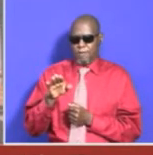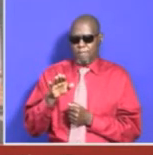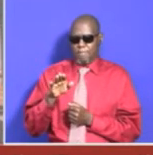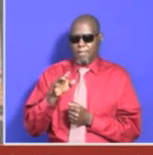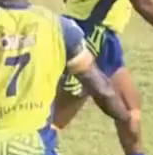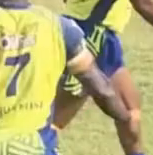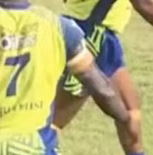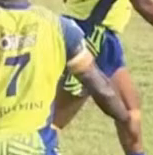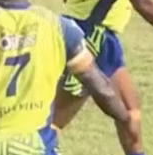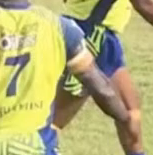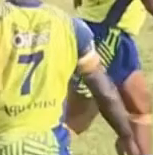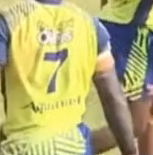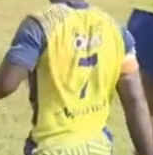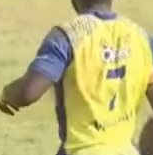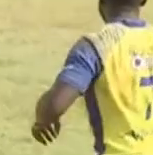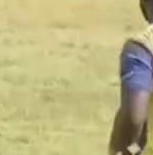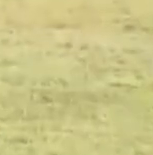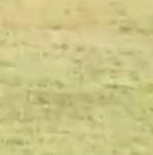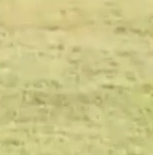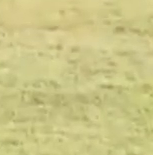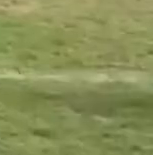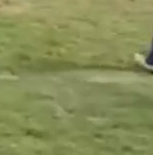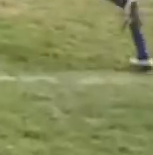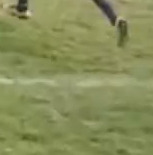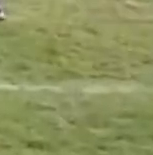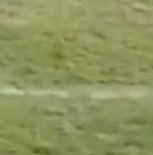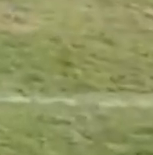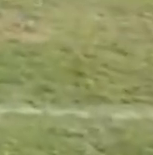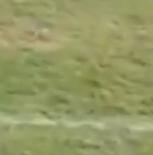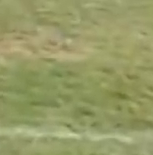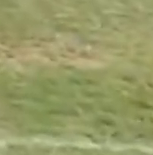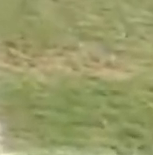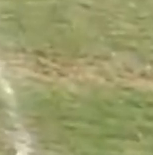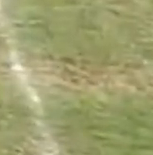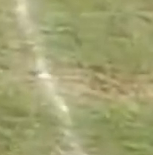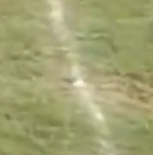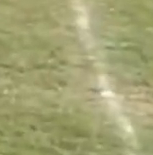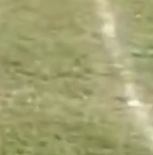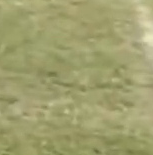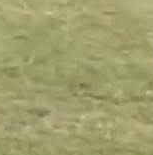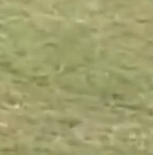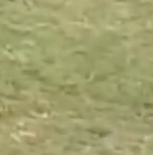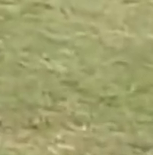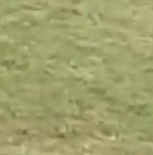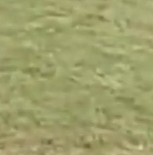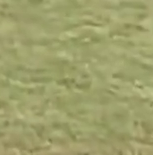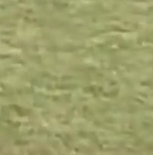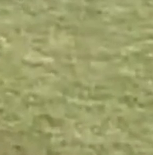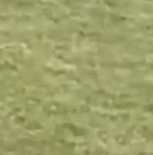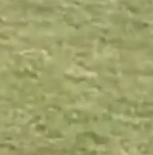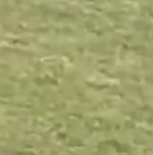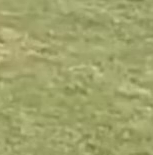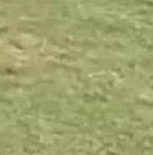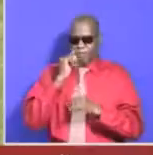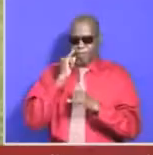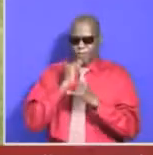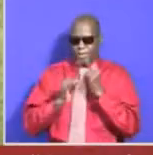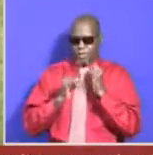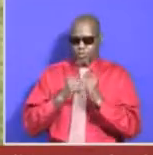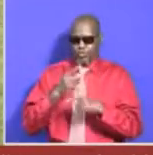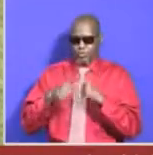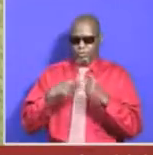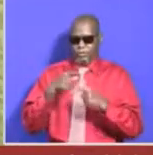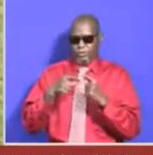Kakamega Showground. The two rugby titans will be meeting for the seventh time, and tomorrow final will be going on, and the